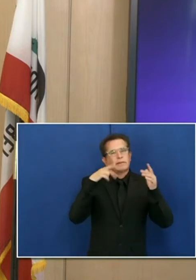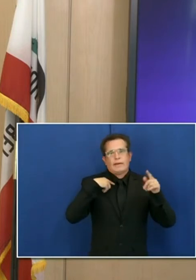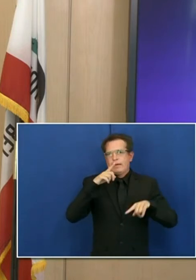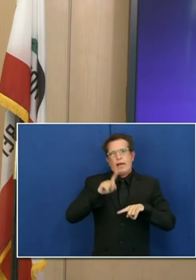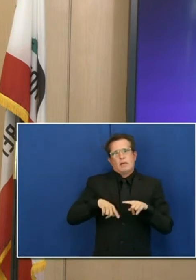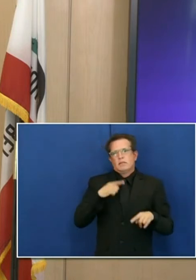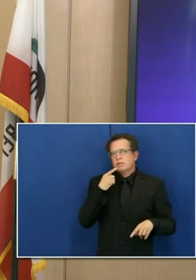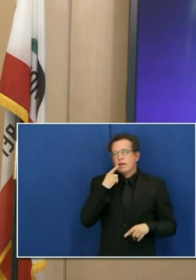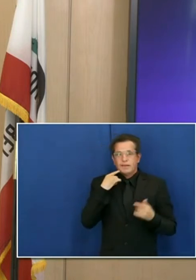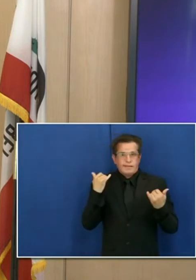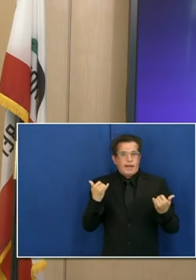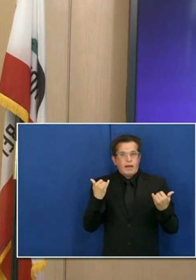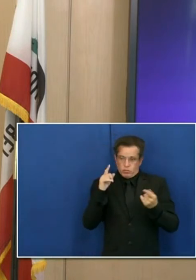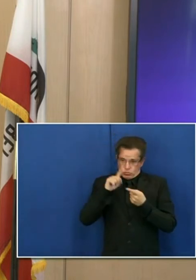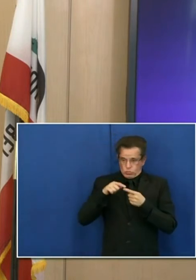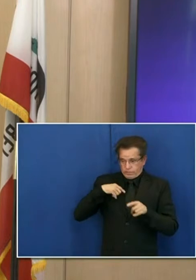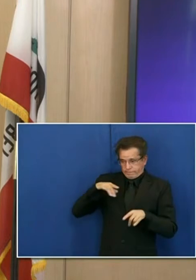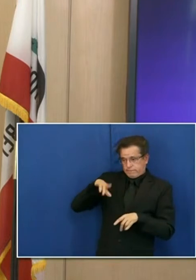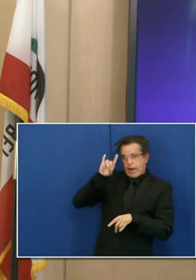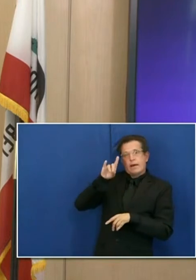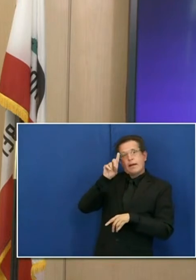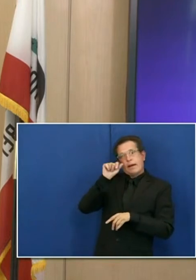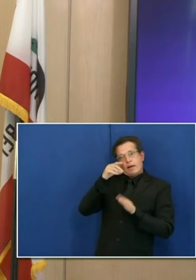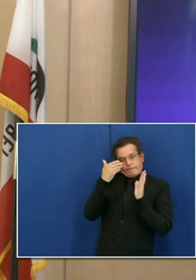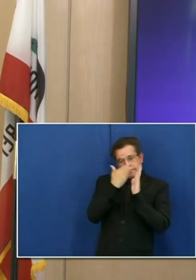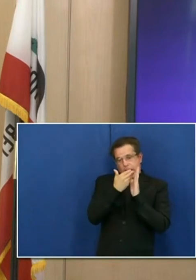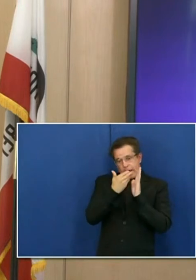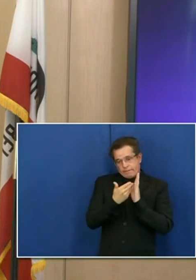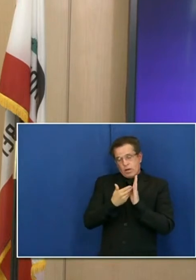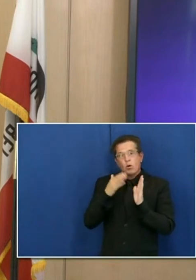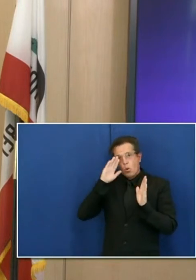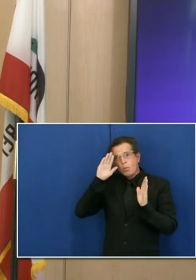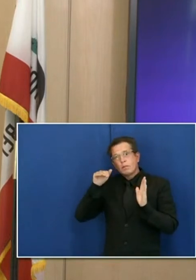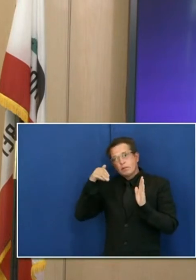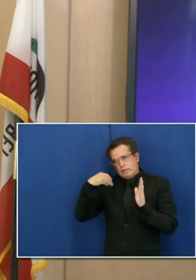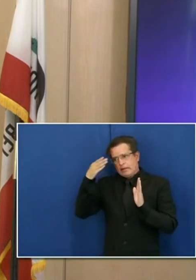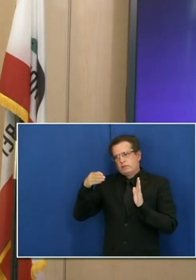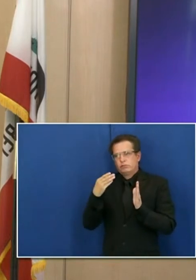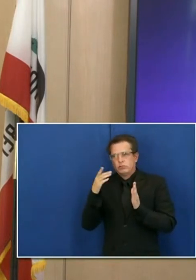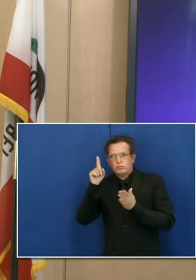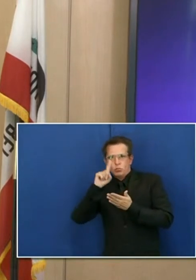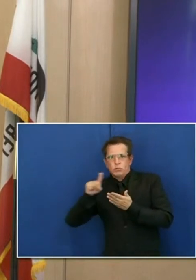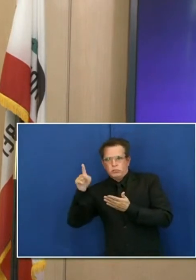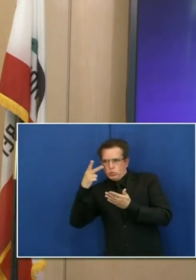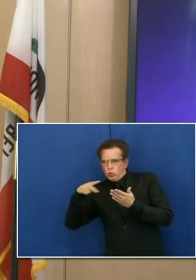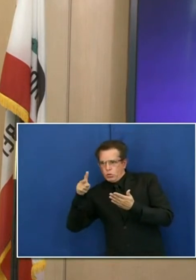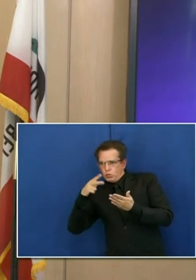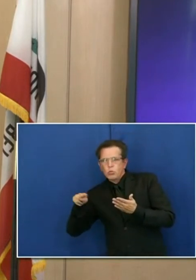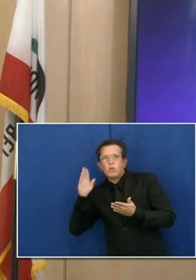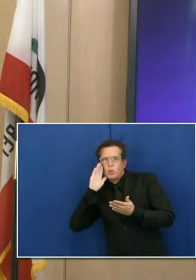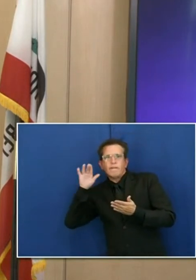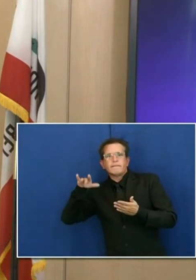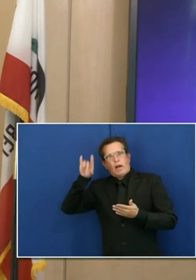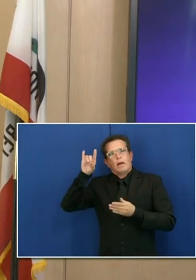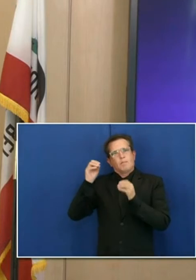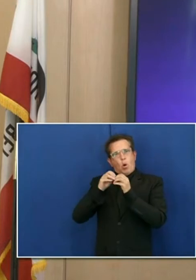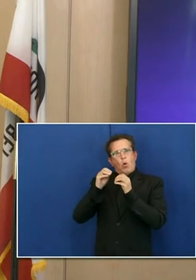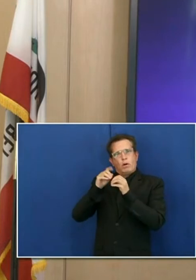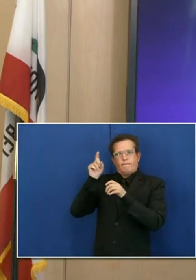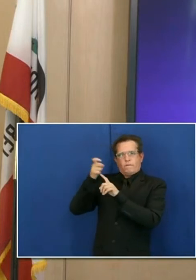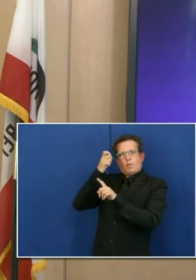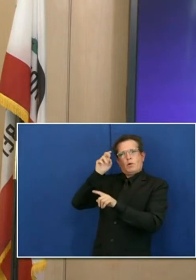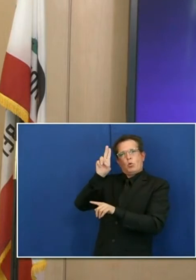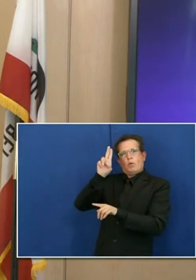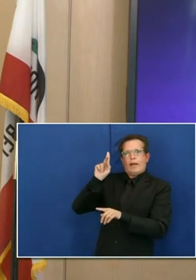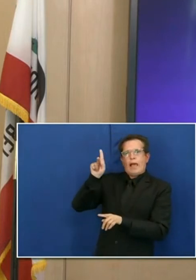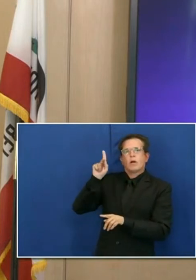would just say that until we have the data, which I'm hopeful we'll have within the next couple of weeks, primarily from our colleagues in the United Kingdom, we